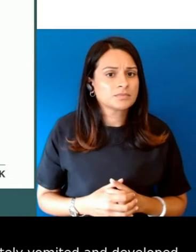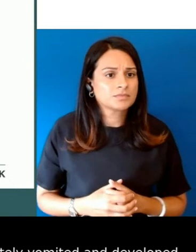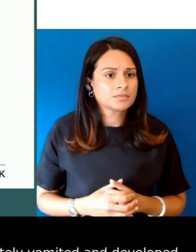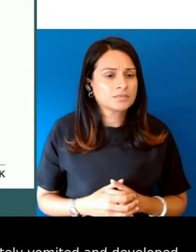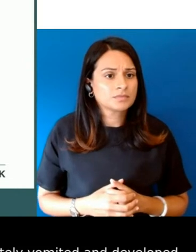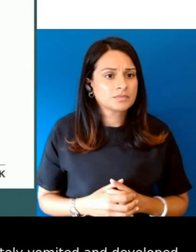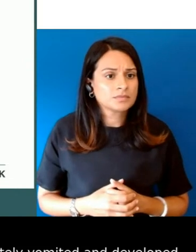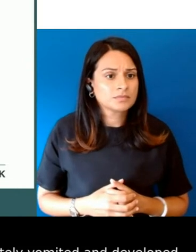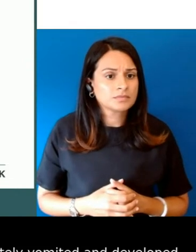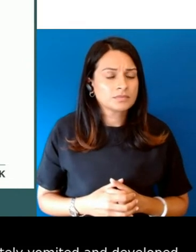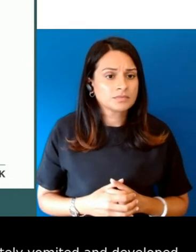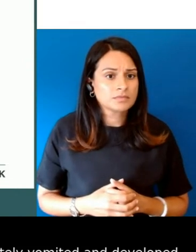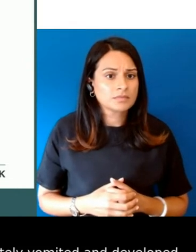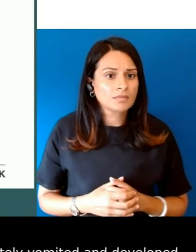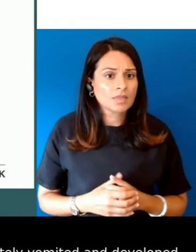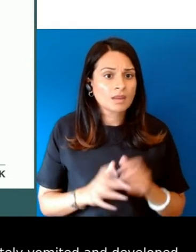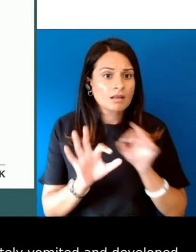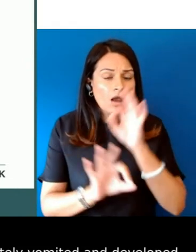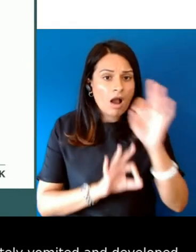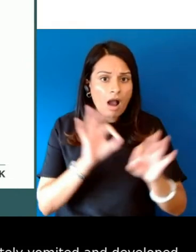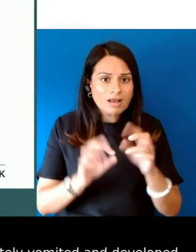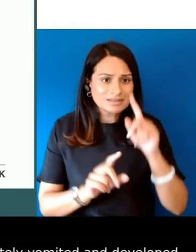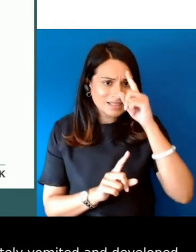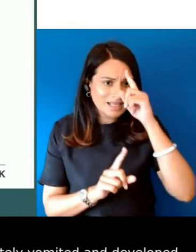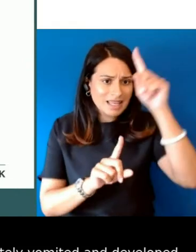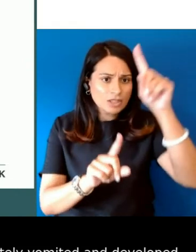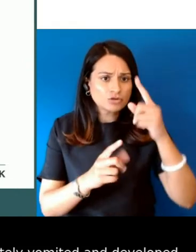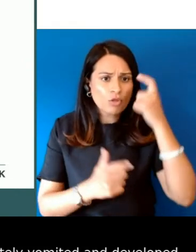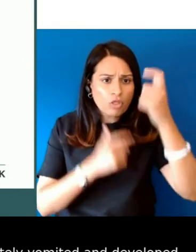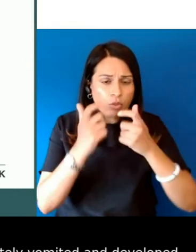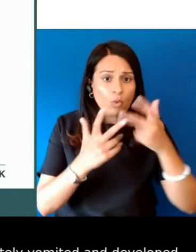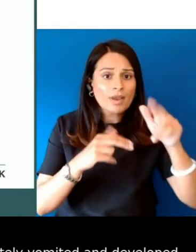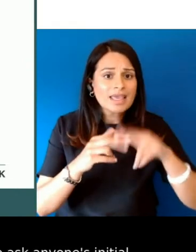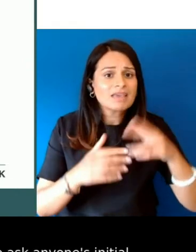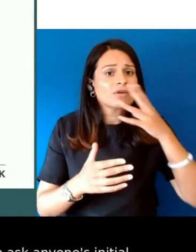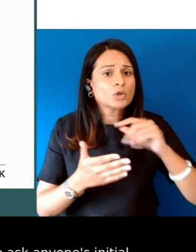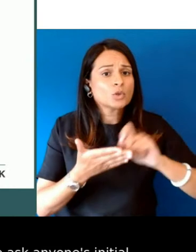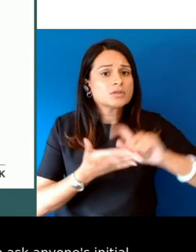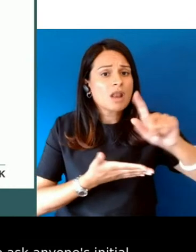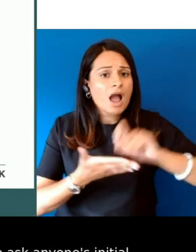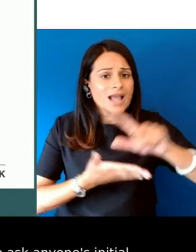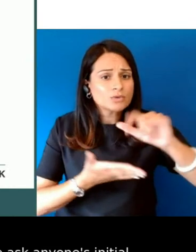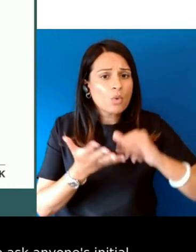initial thoughts and suggestions of treatment so if you want to use slido for those suggestions